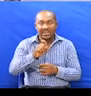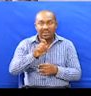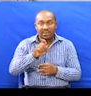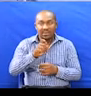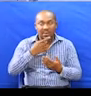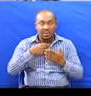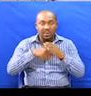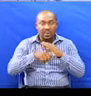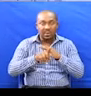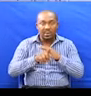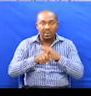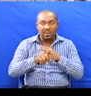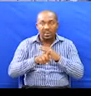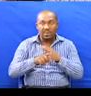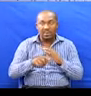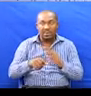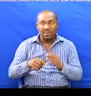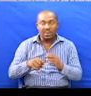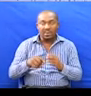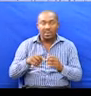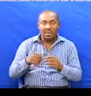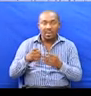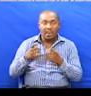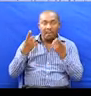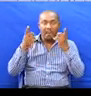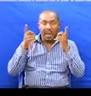in plants and